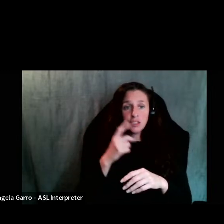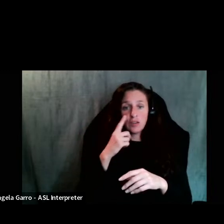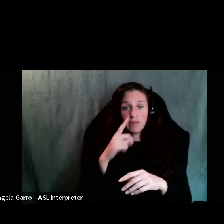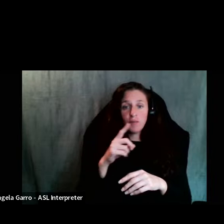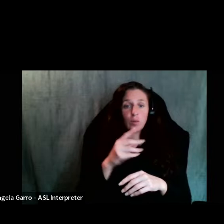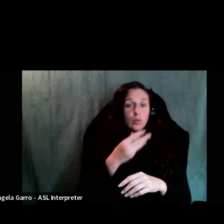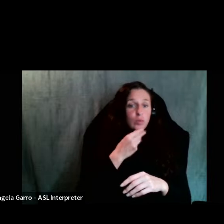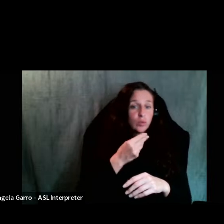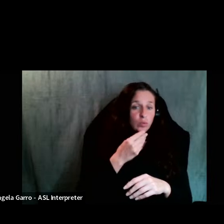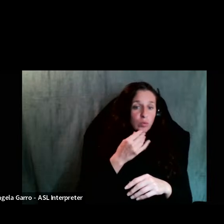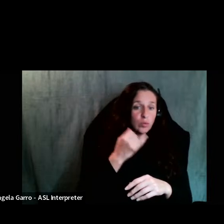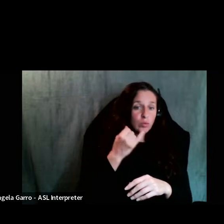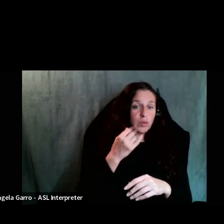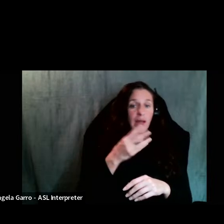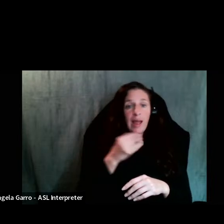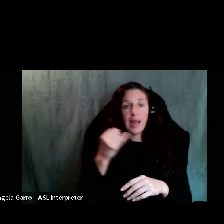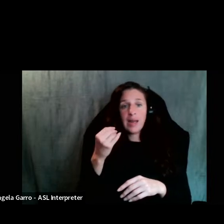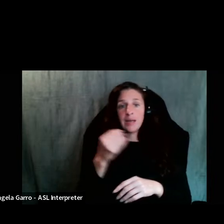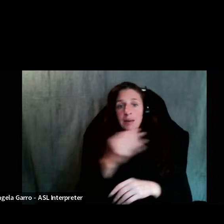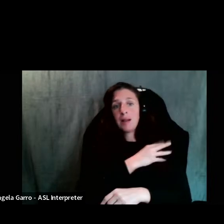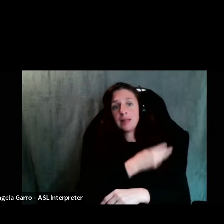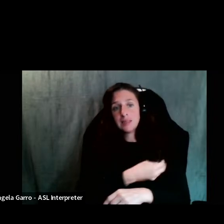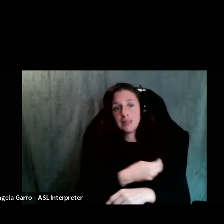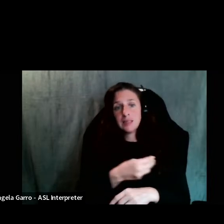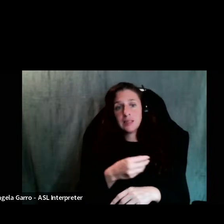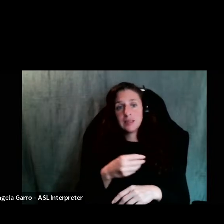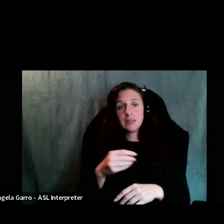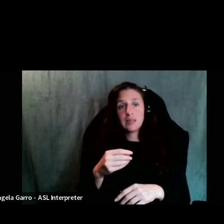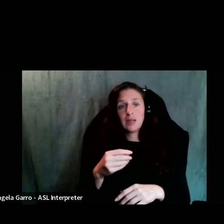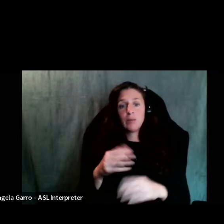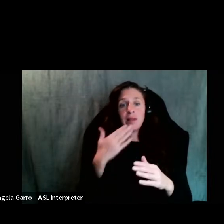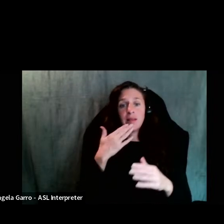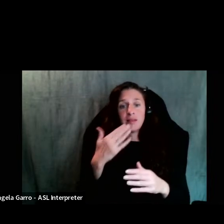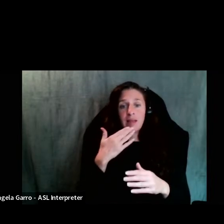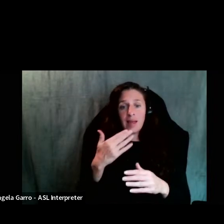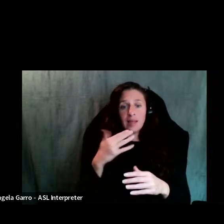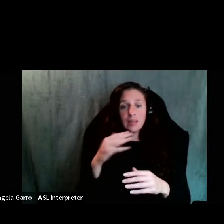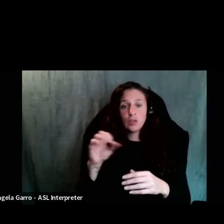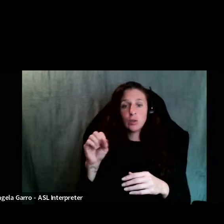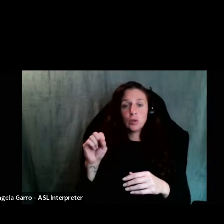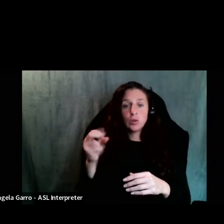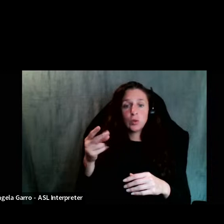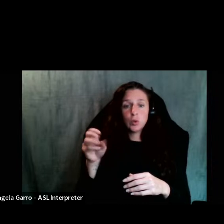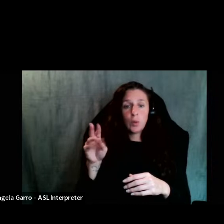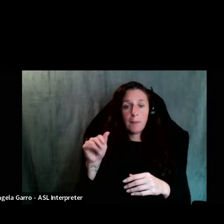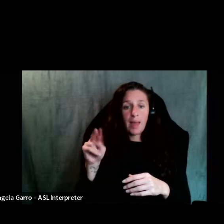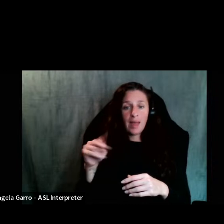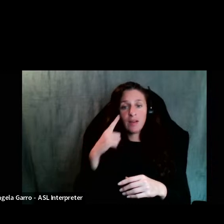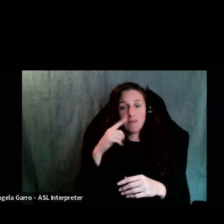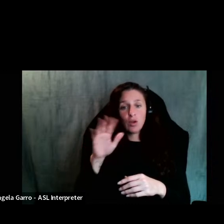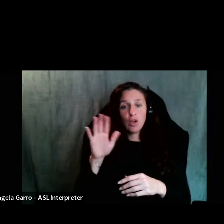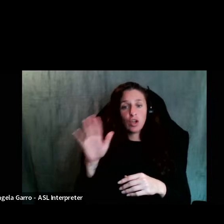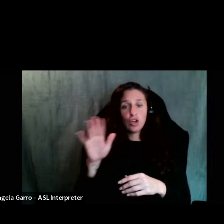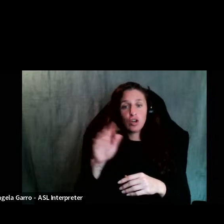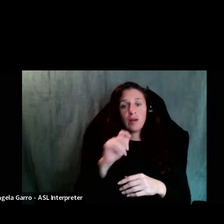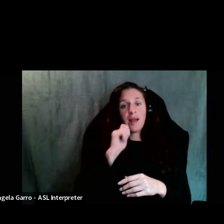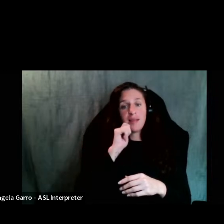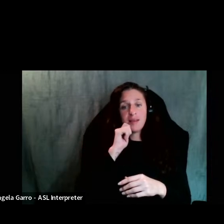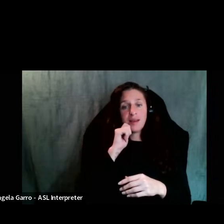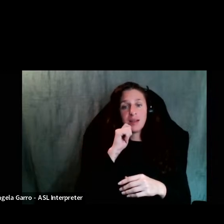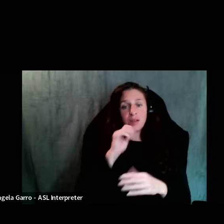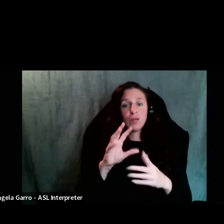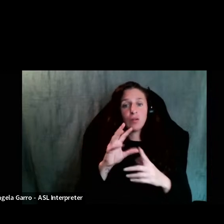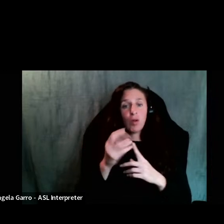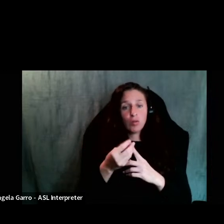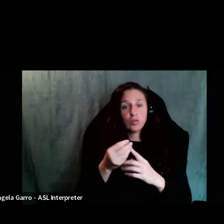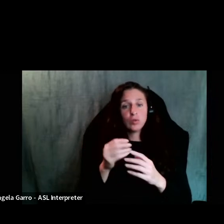amazing. Second, I want to thank teacher Samia Shuman for her ethnic culture courses and